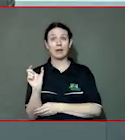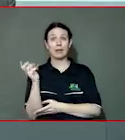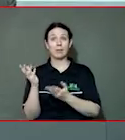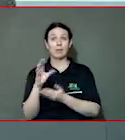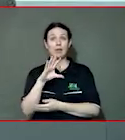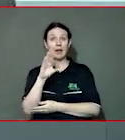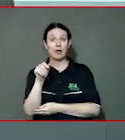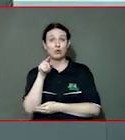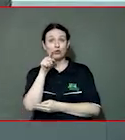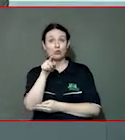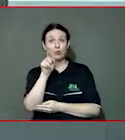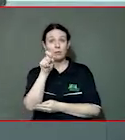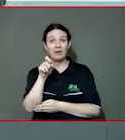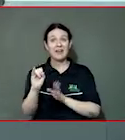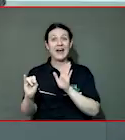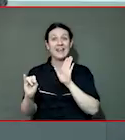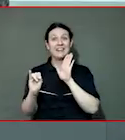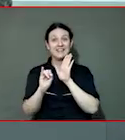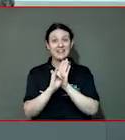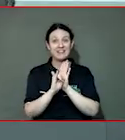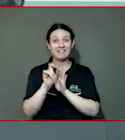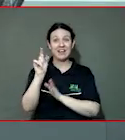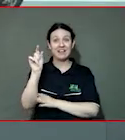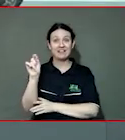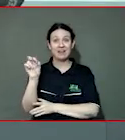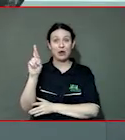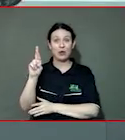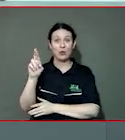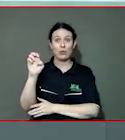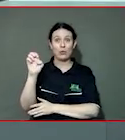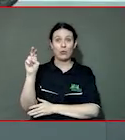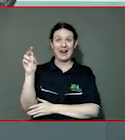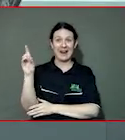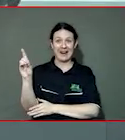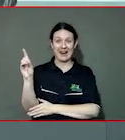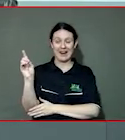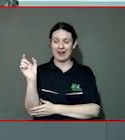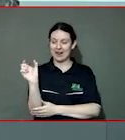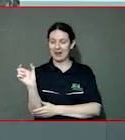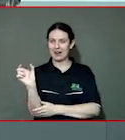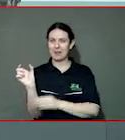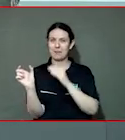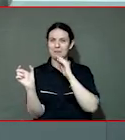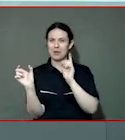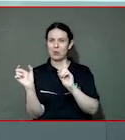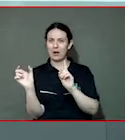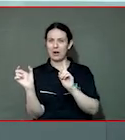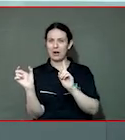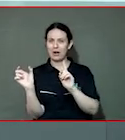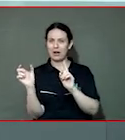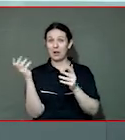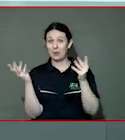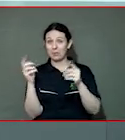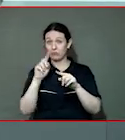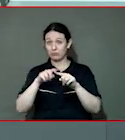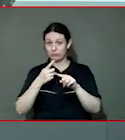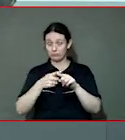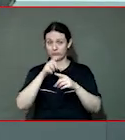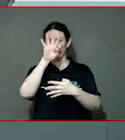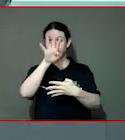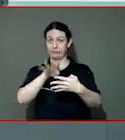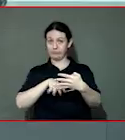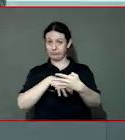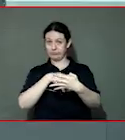to identify a trend, that means in a table, and you'll see there's a lot of tables on